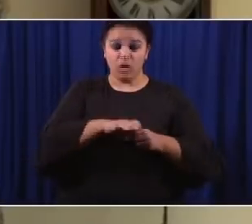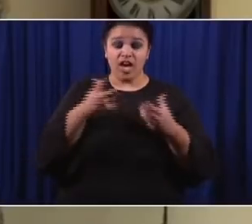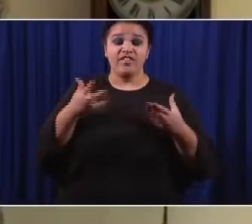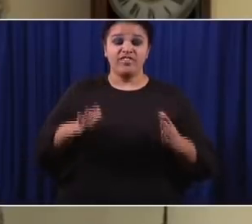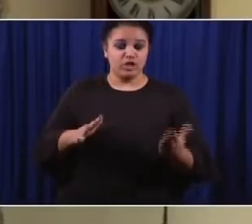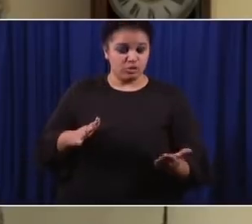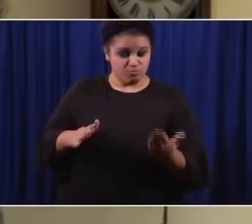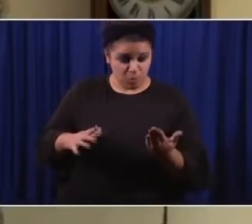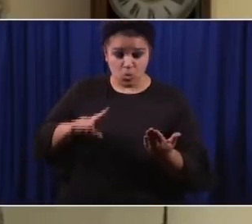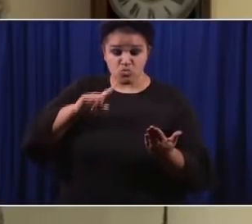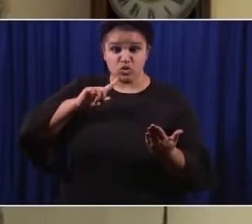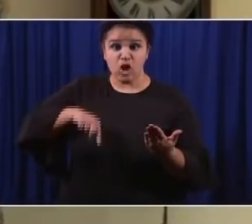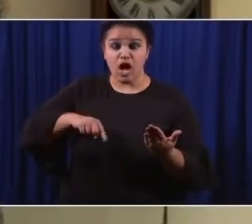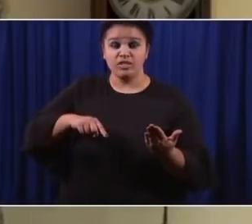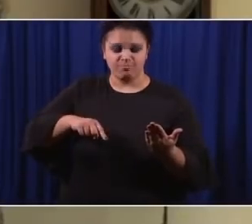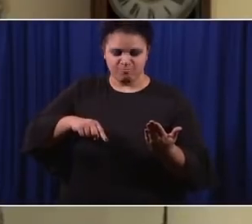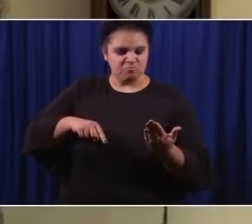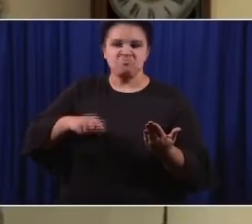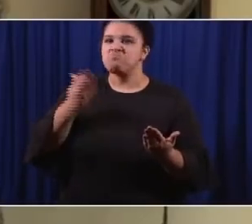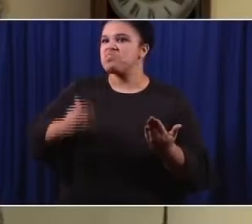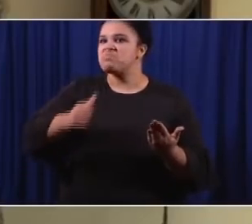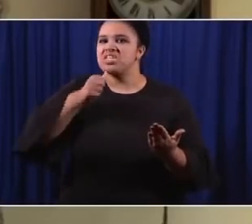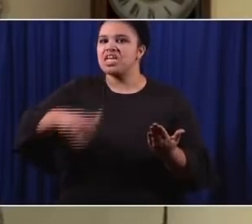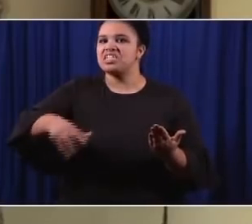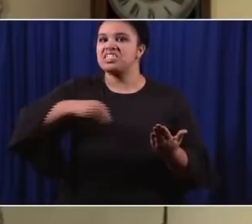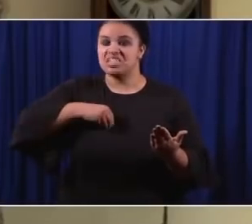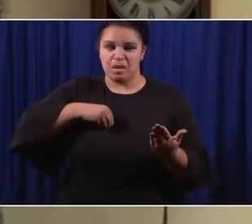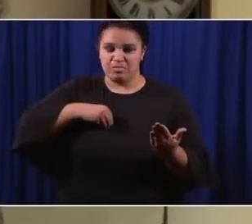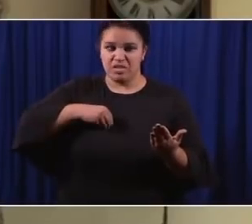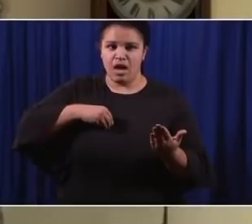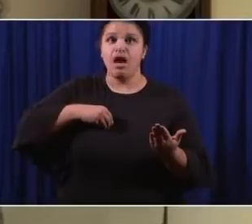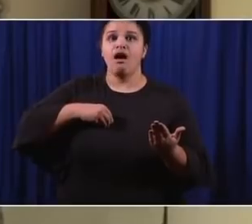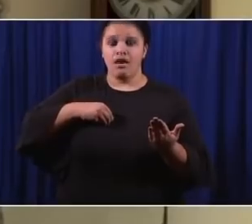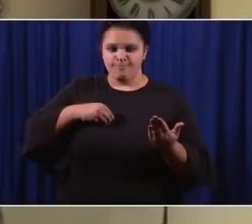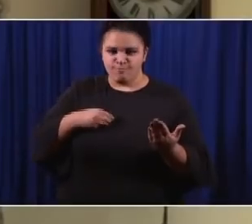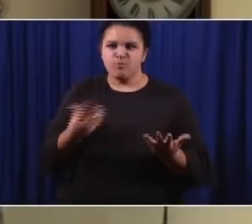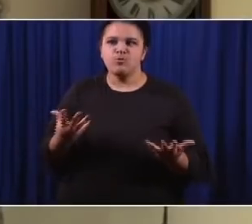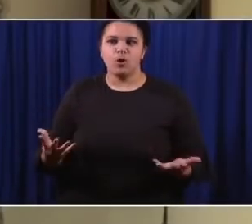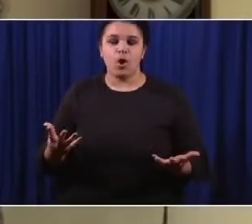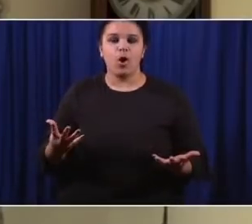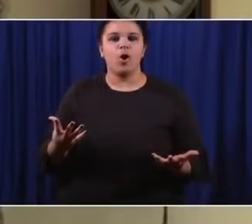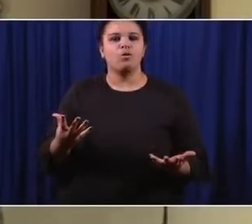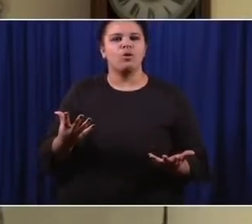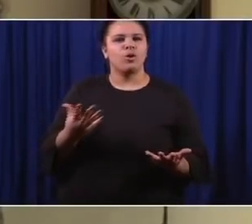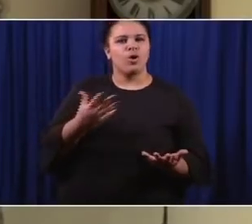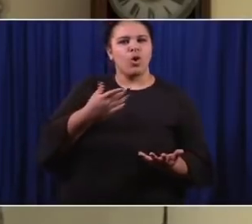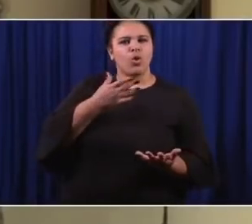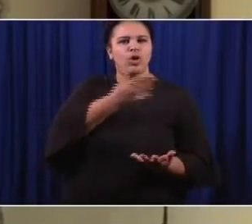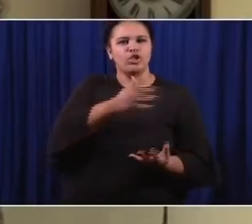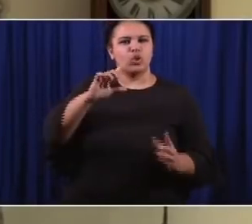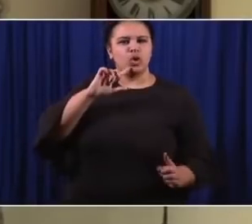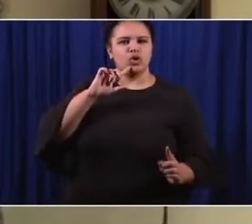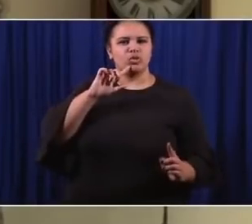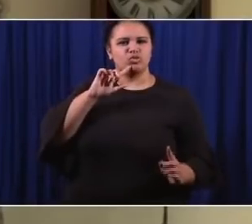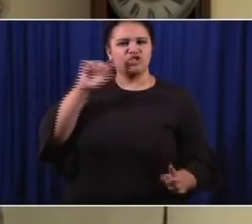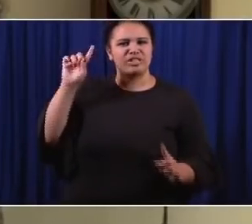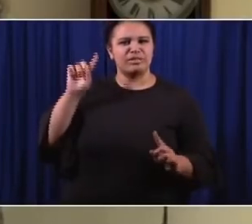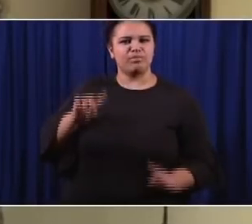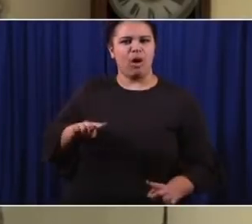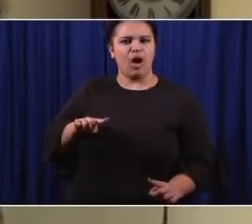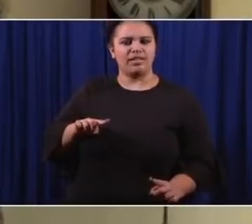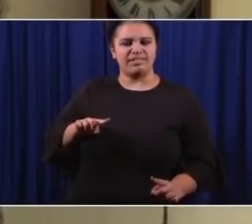power. What do you say to that? And what's your response to efforts to undermine the confidence in the